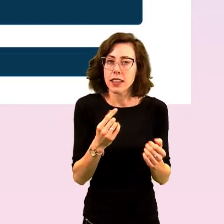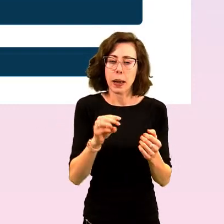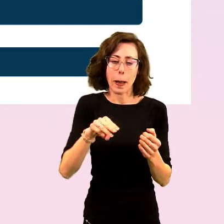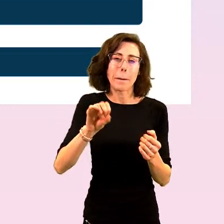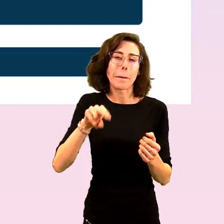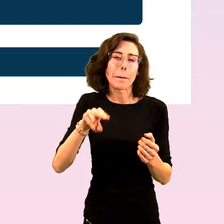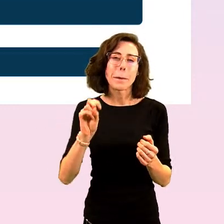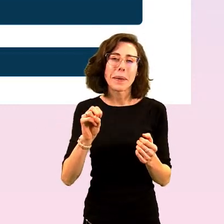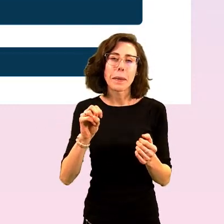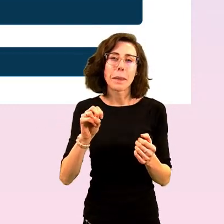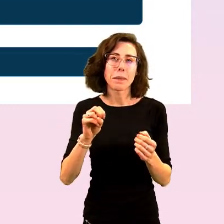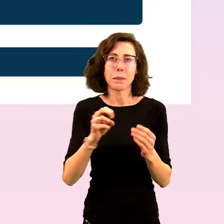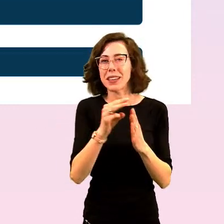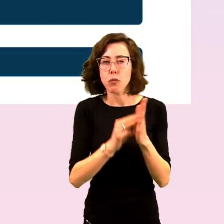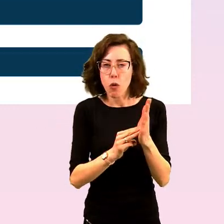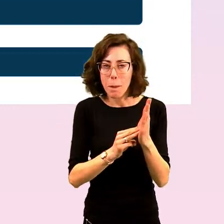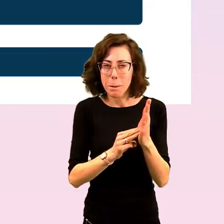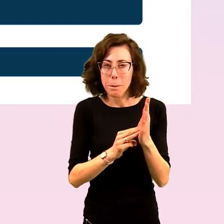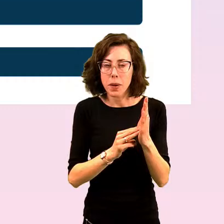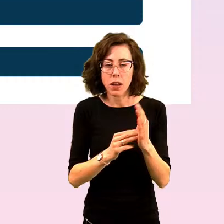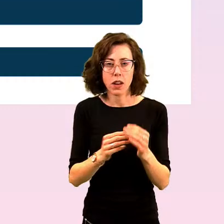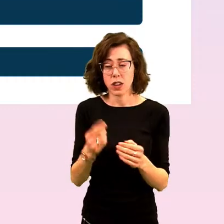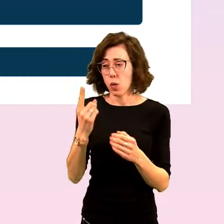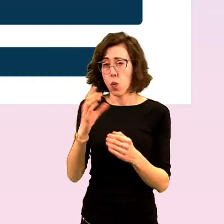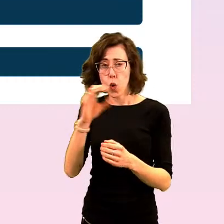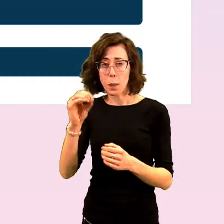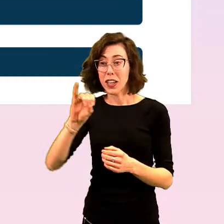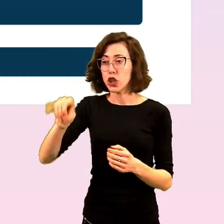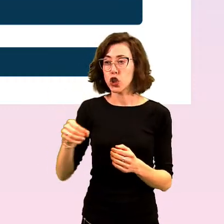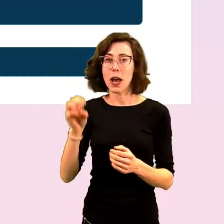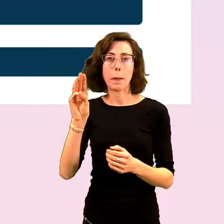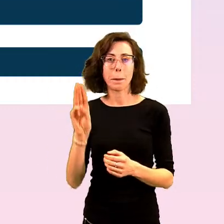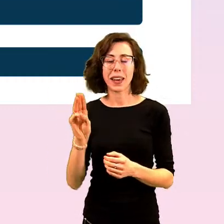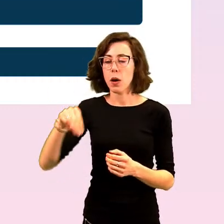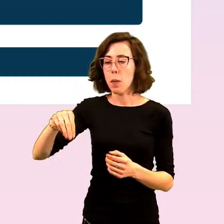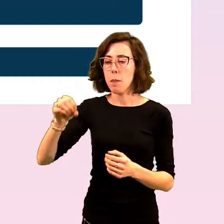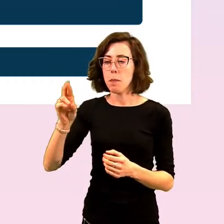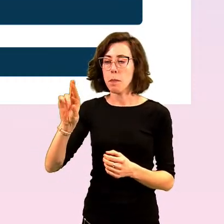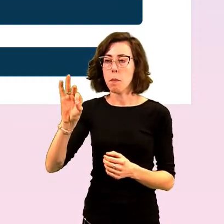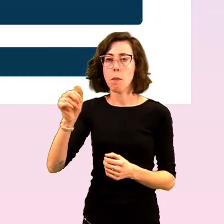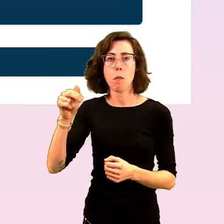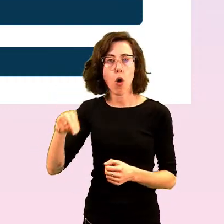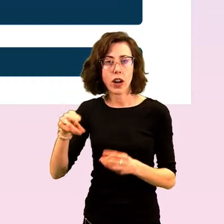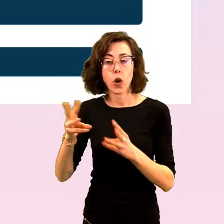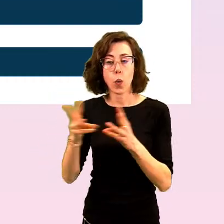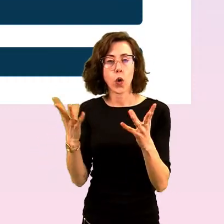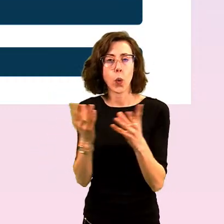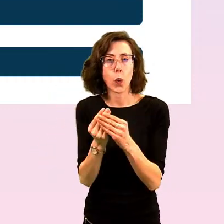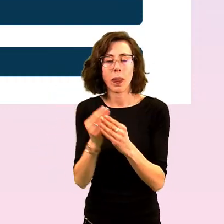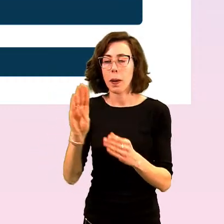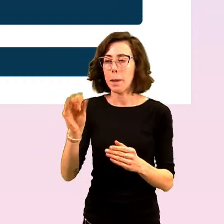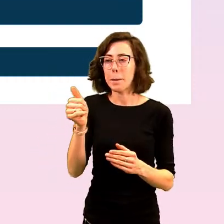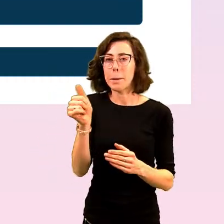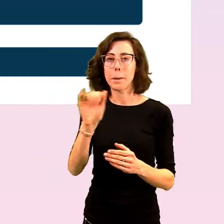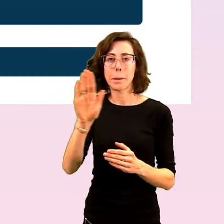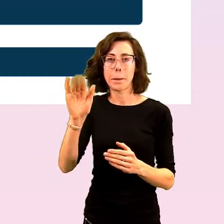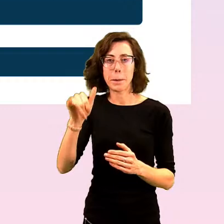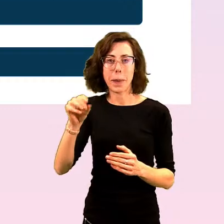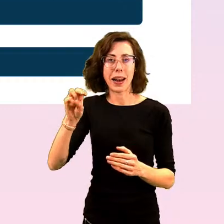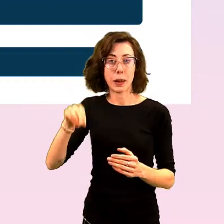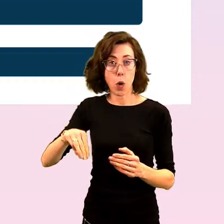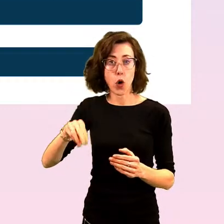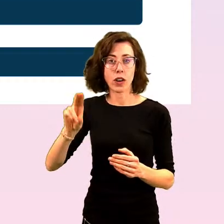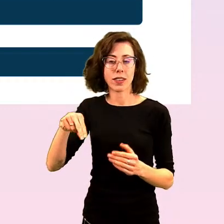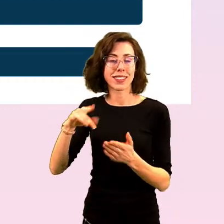work with Ballymun Job Centre in terms of providing training, skills training and workplace